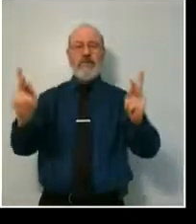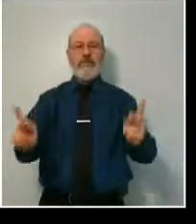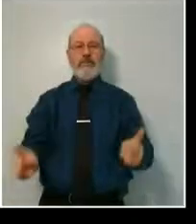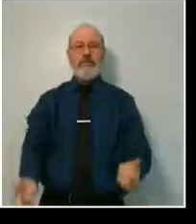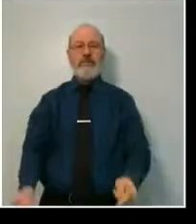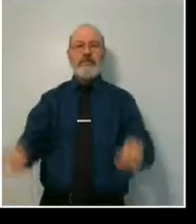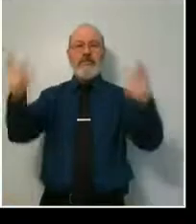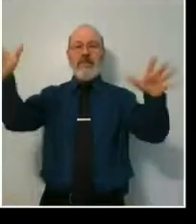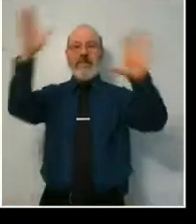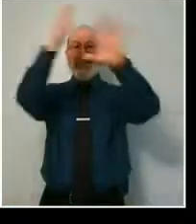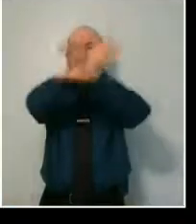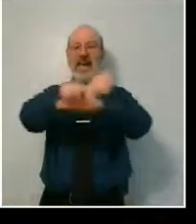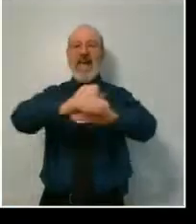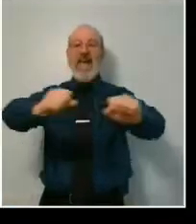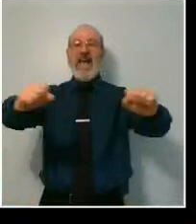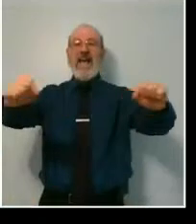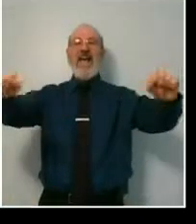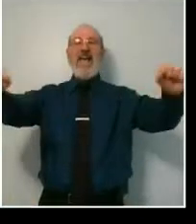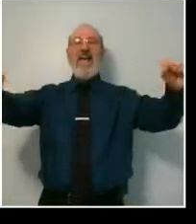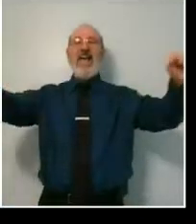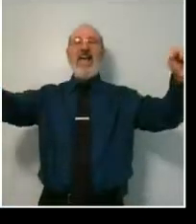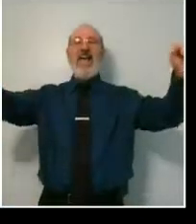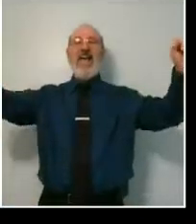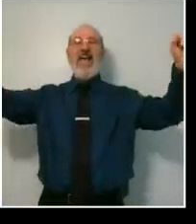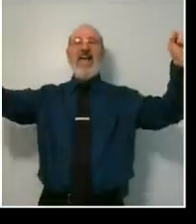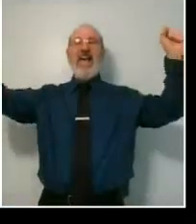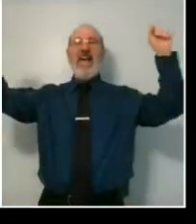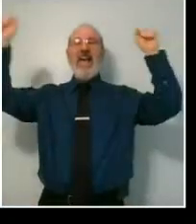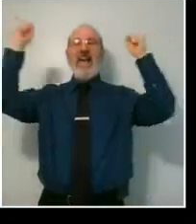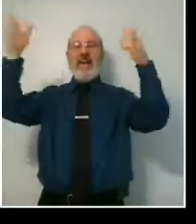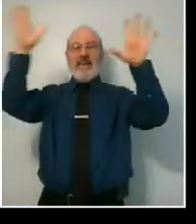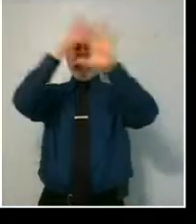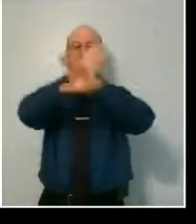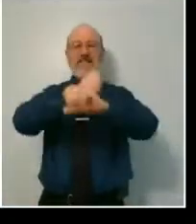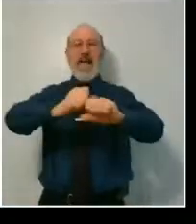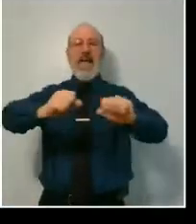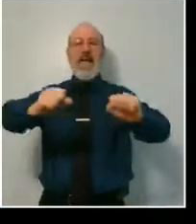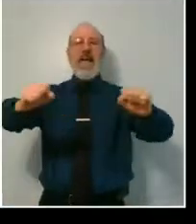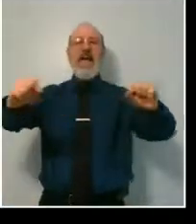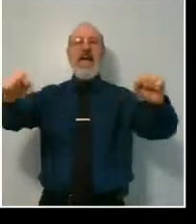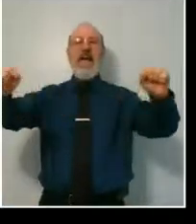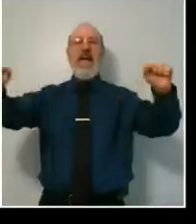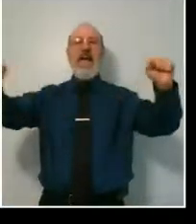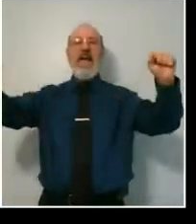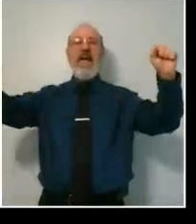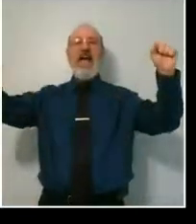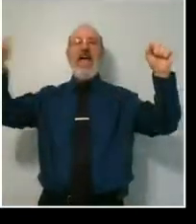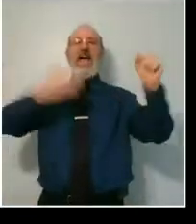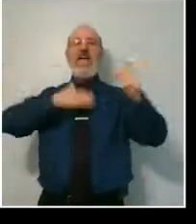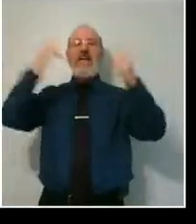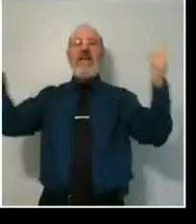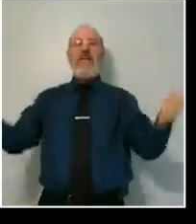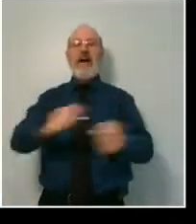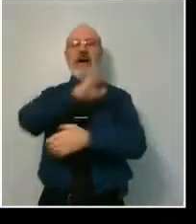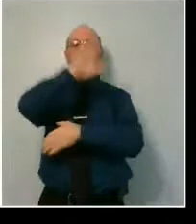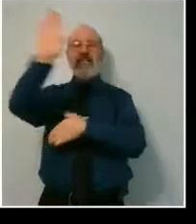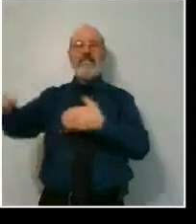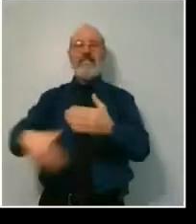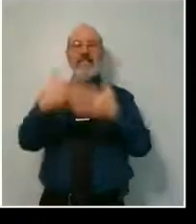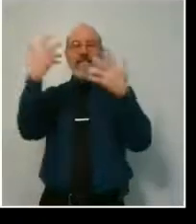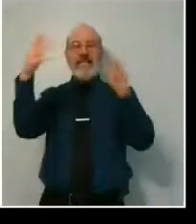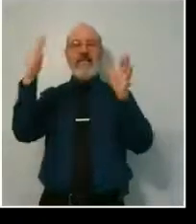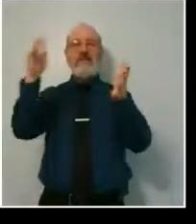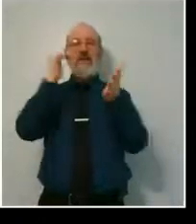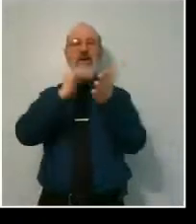one. Glory and save, glory and save. My sins